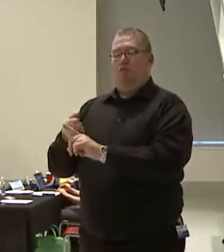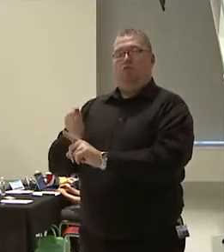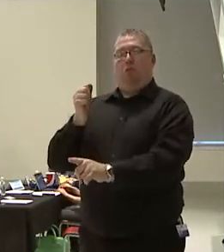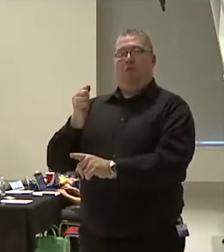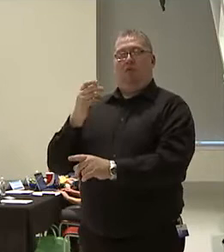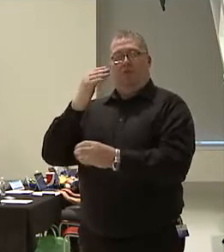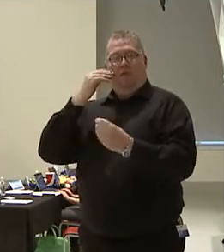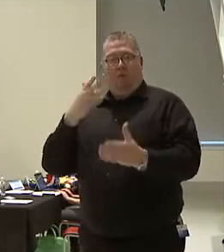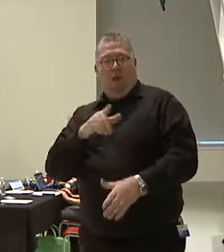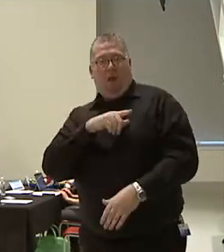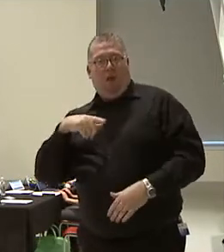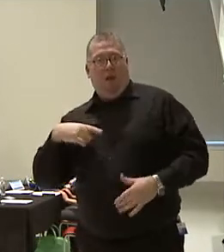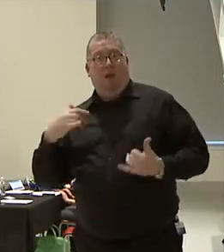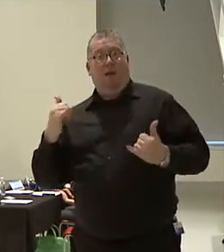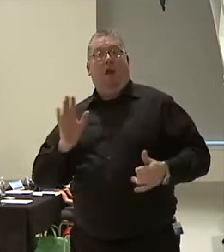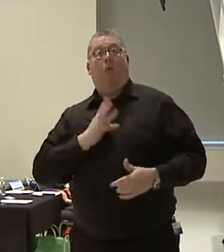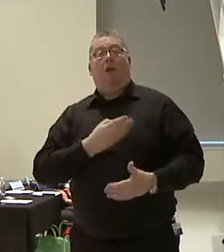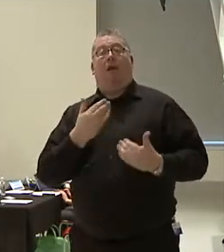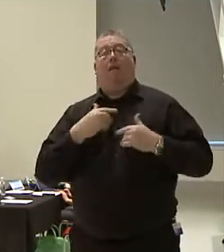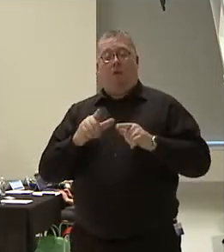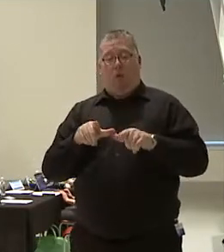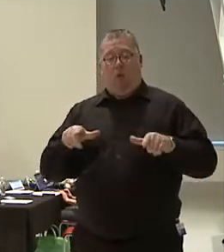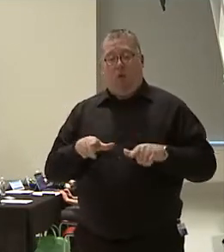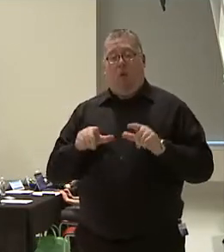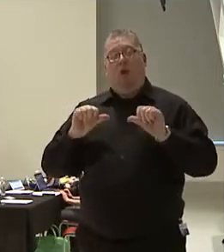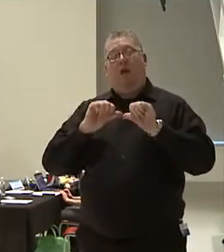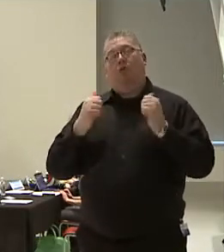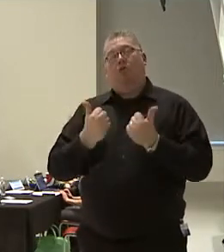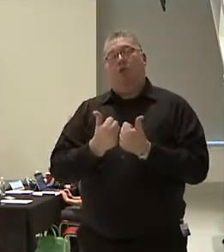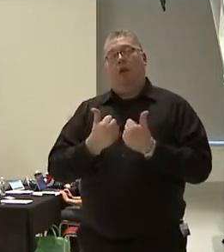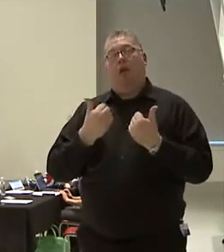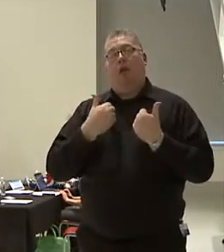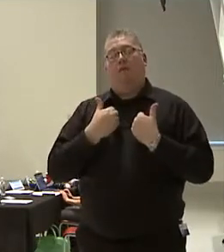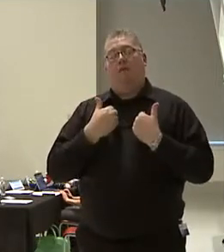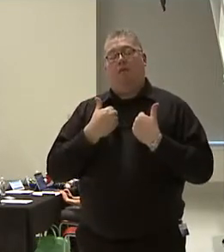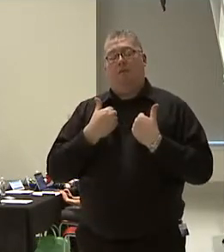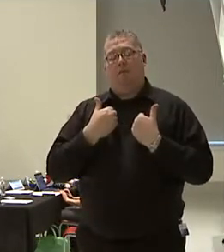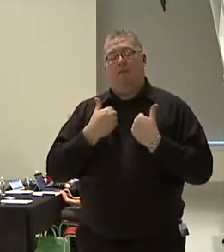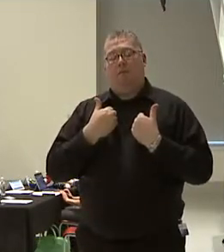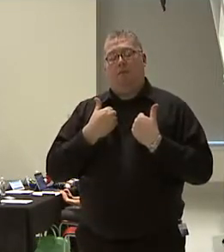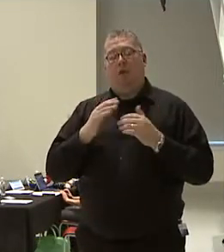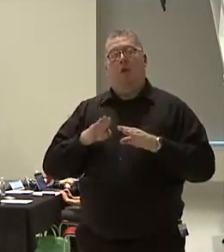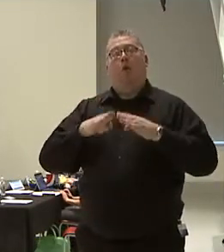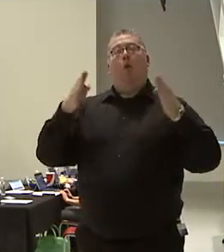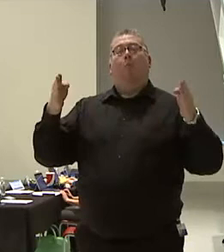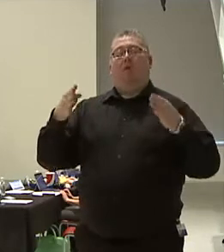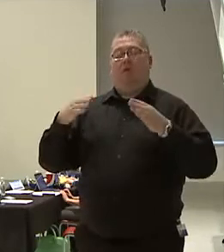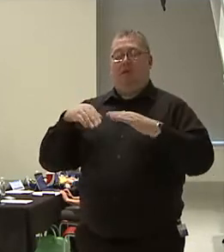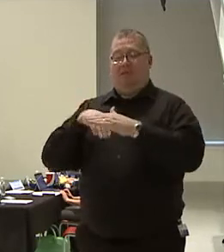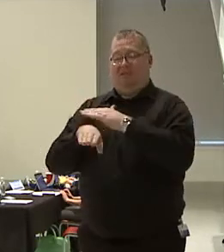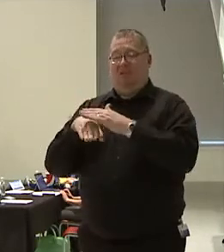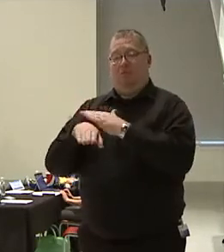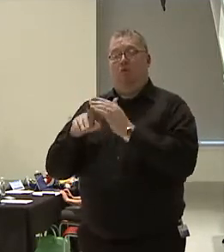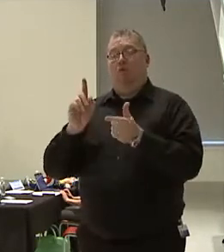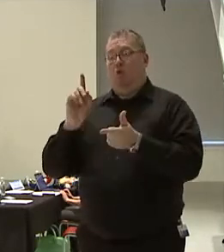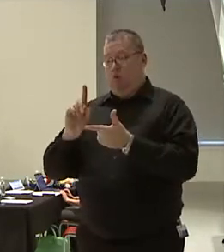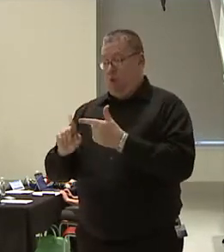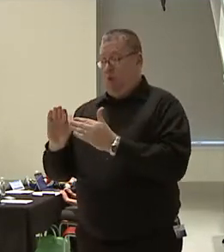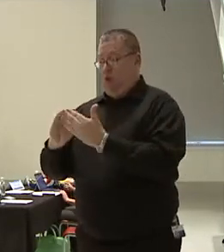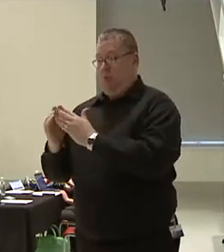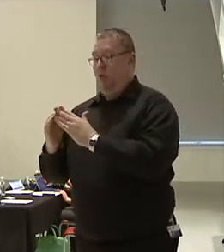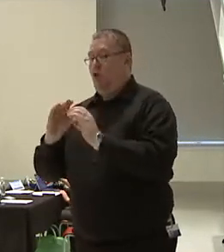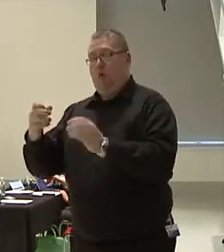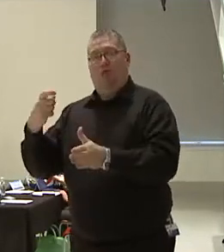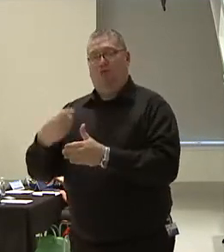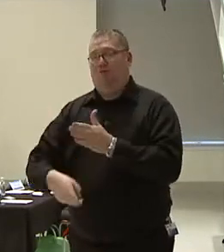in Oakland, and now we have local agencies making open data, or making data accessible to the public free of charge and without restriction.